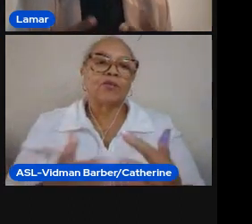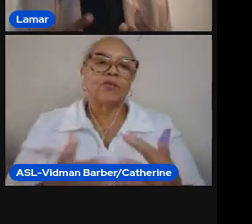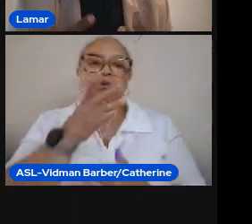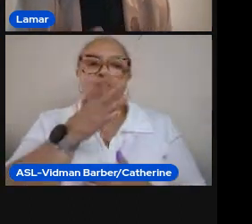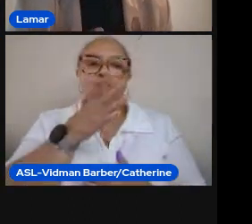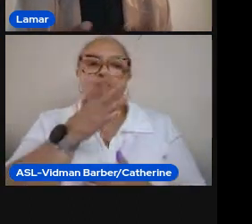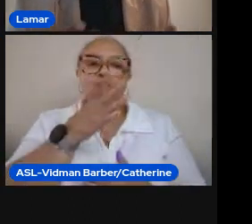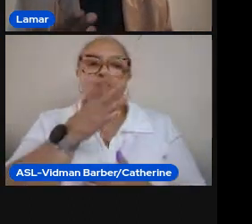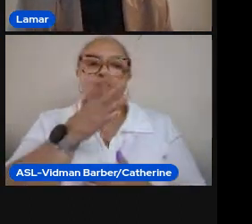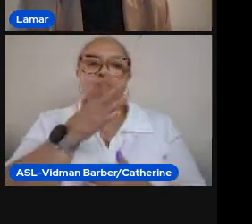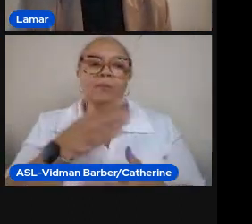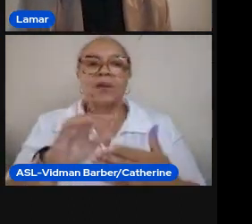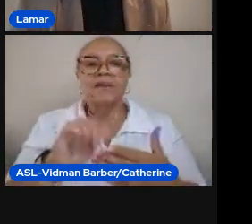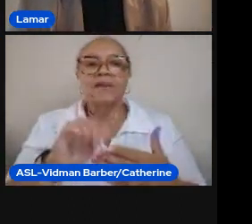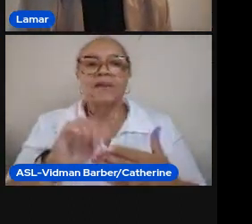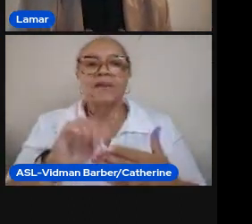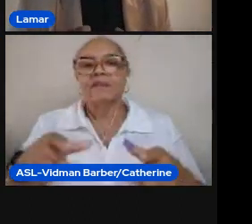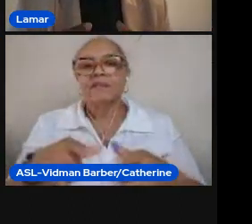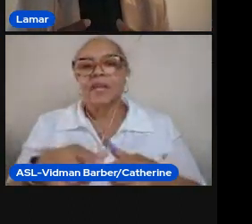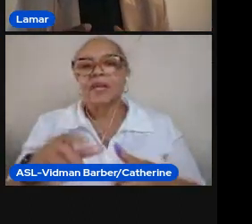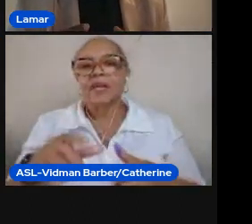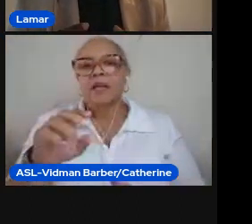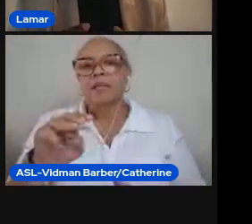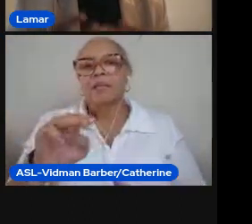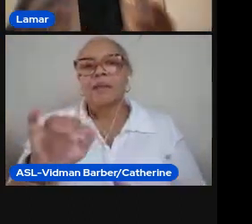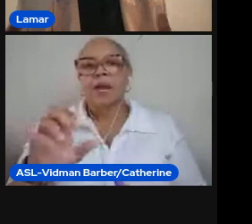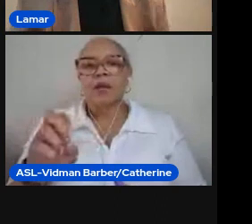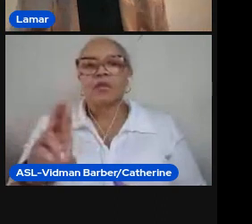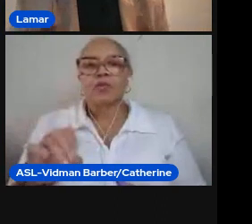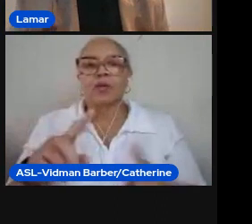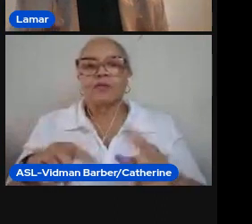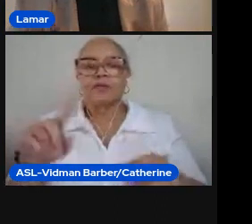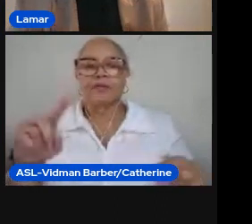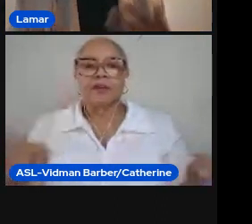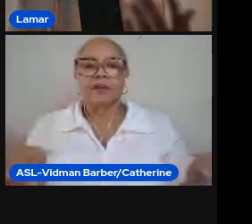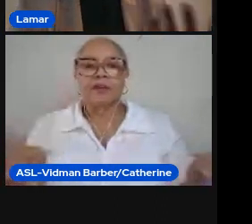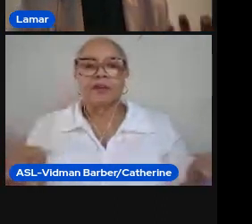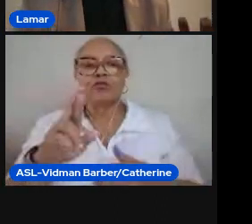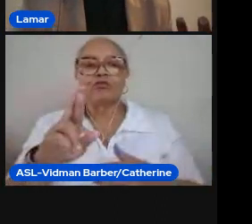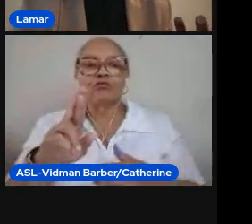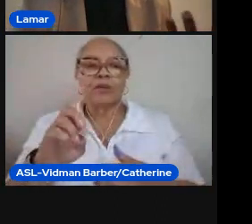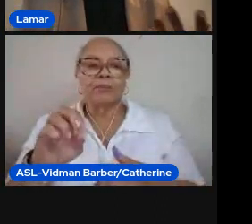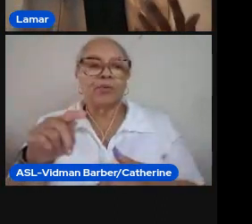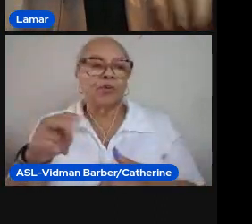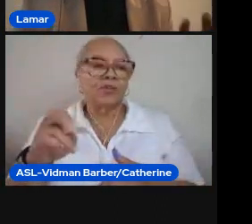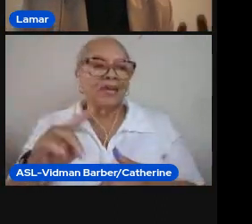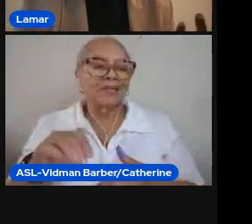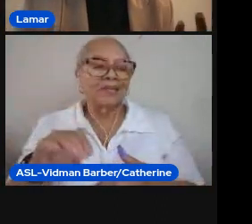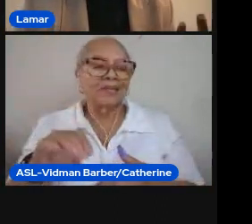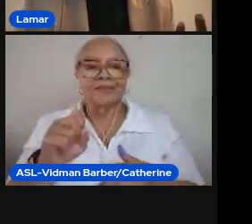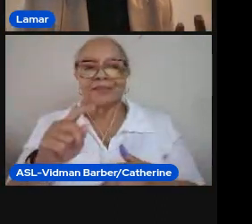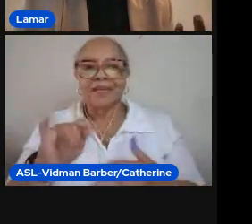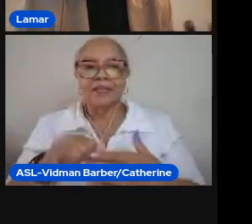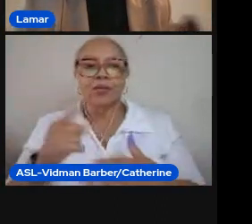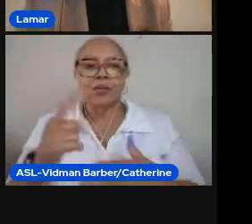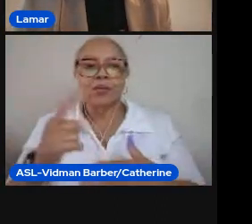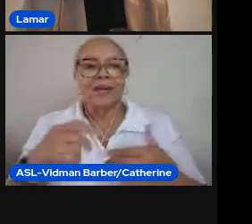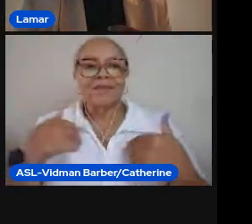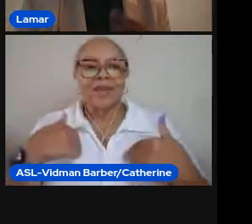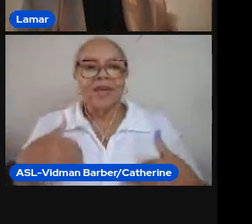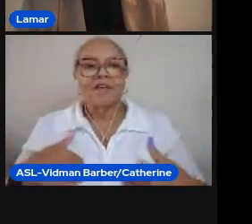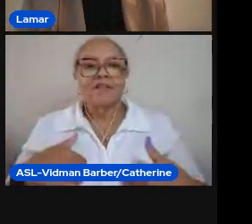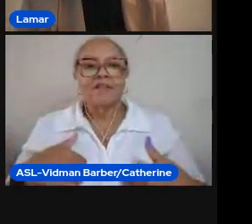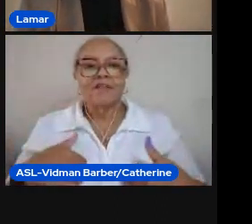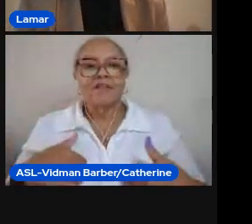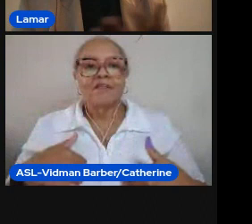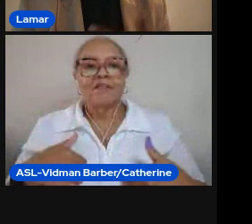vaginal microbiota varies, right? In the reproductive stage, one can have a healthy microbiota,